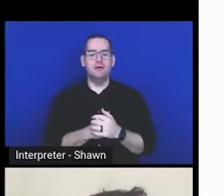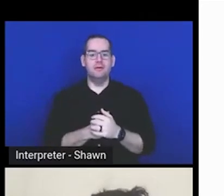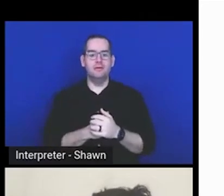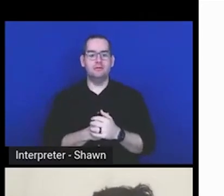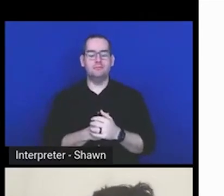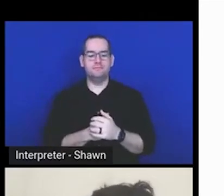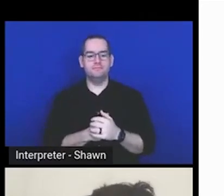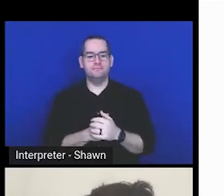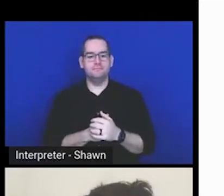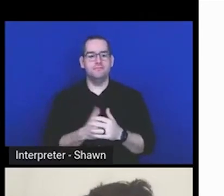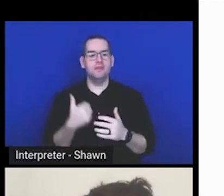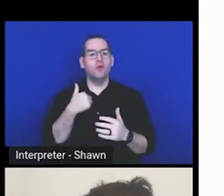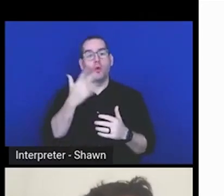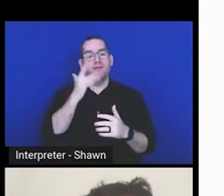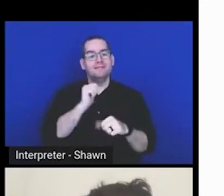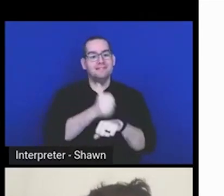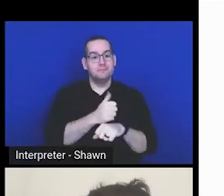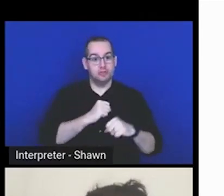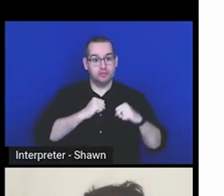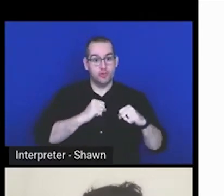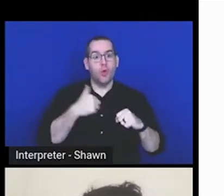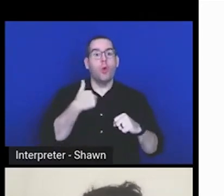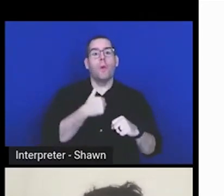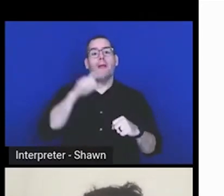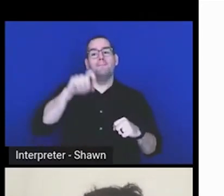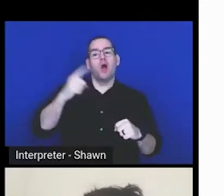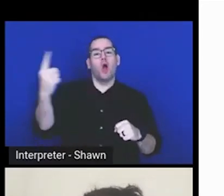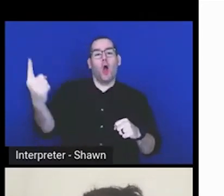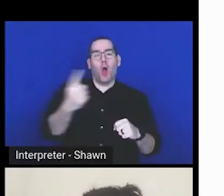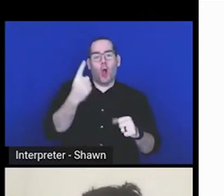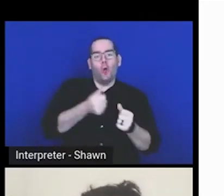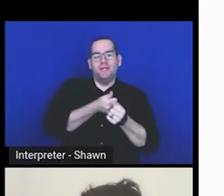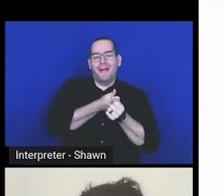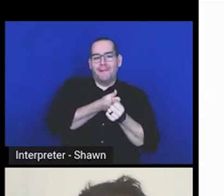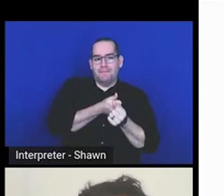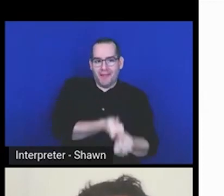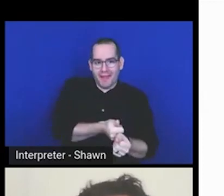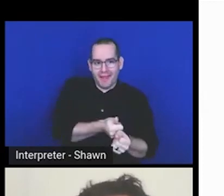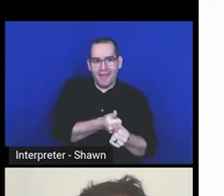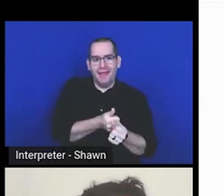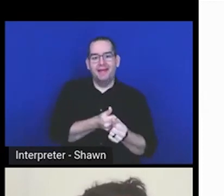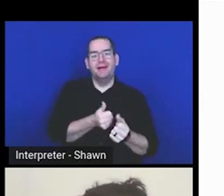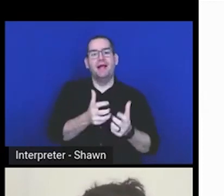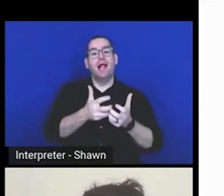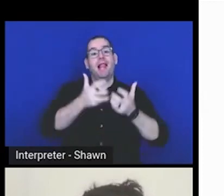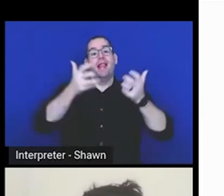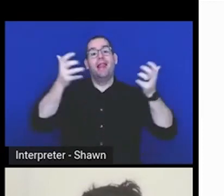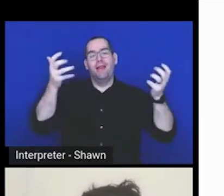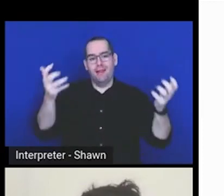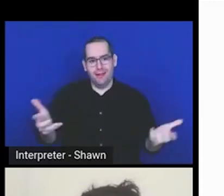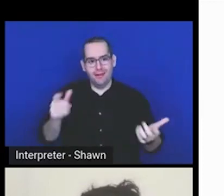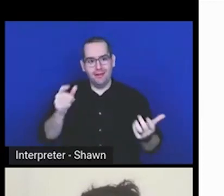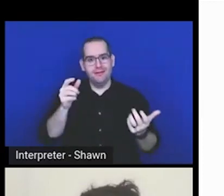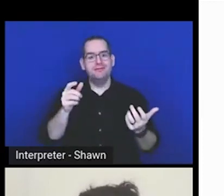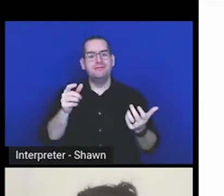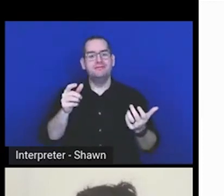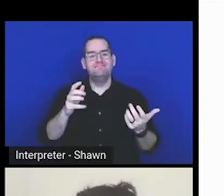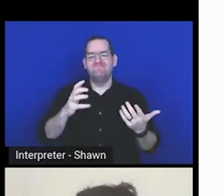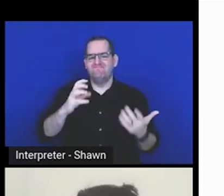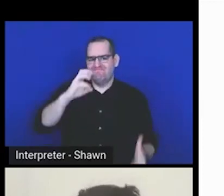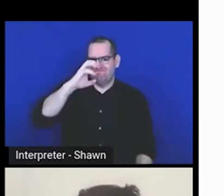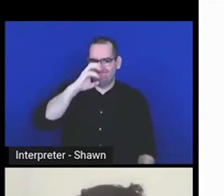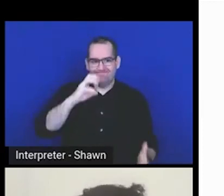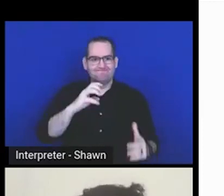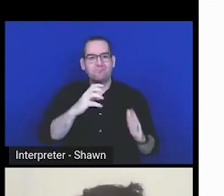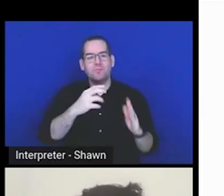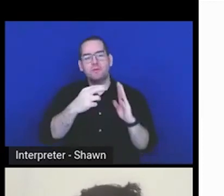We are concerned about security. We must always be compliant with a lot of the strictest security